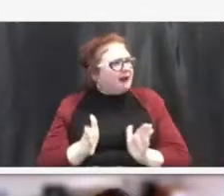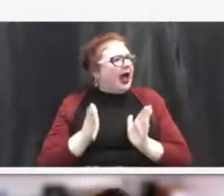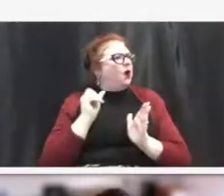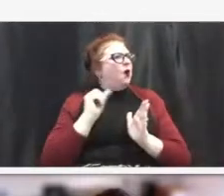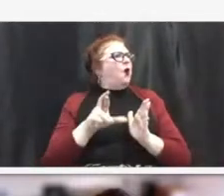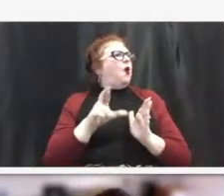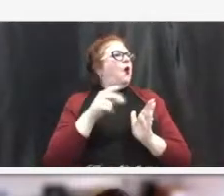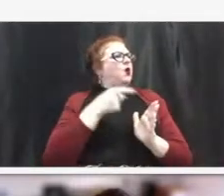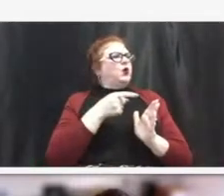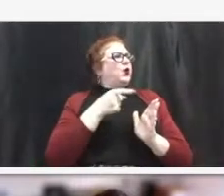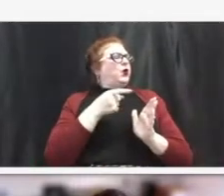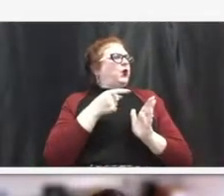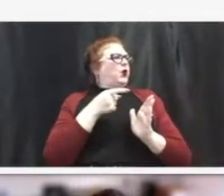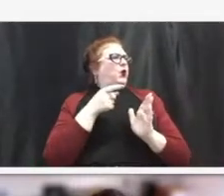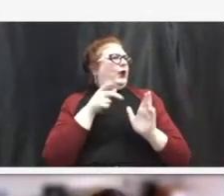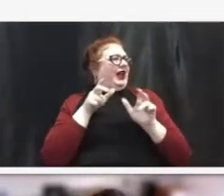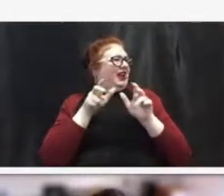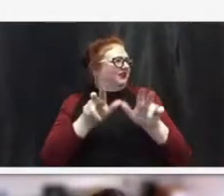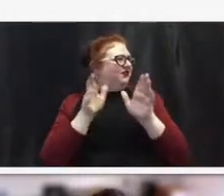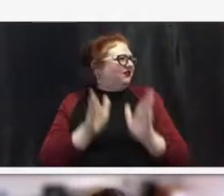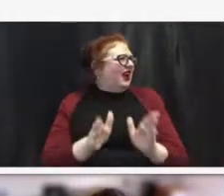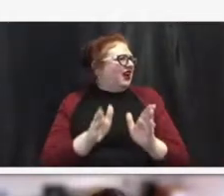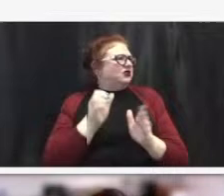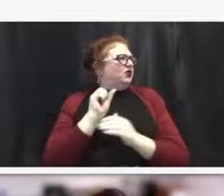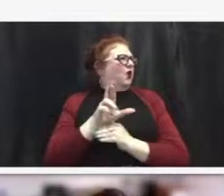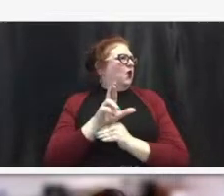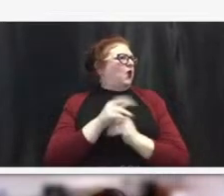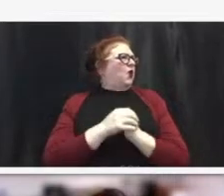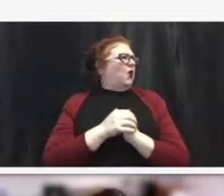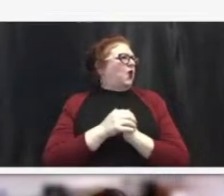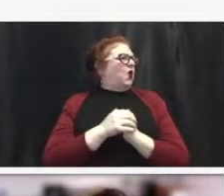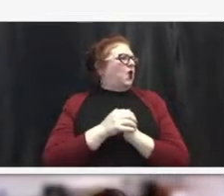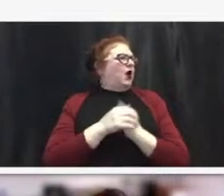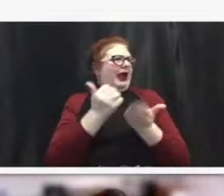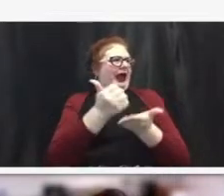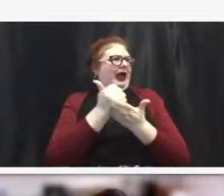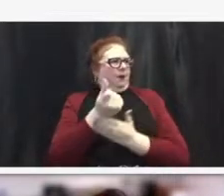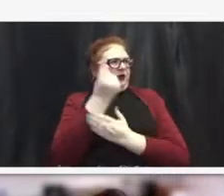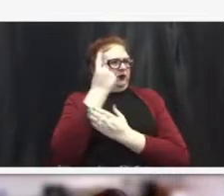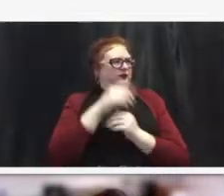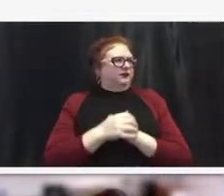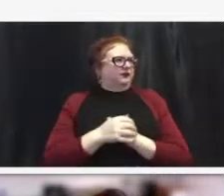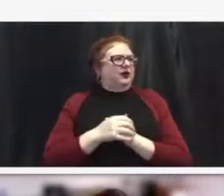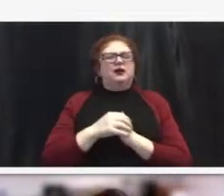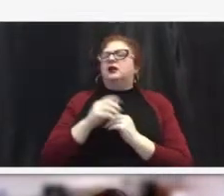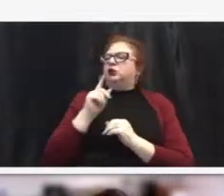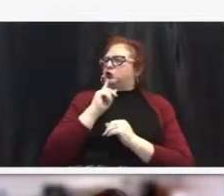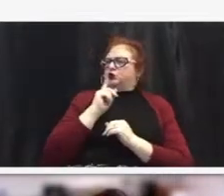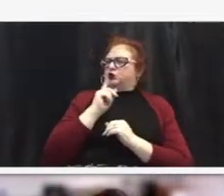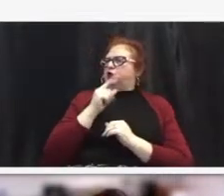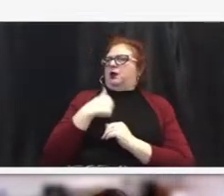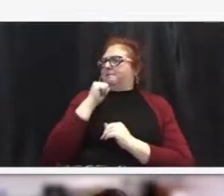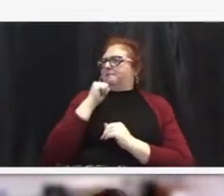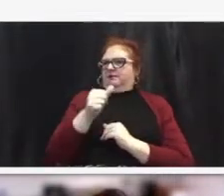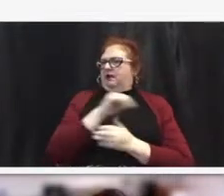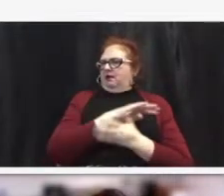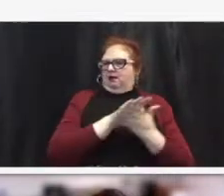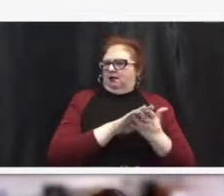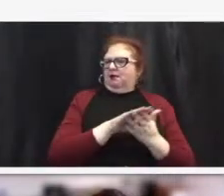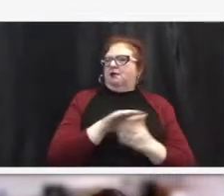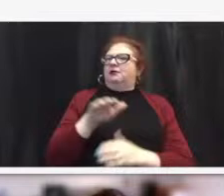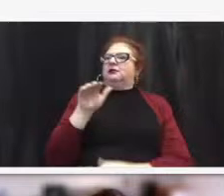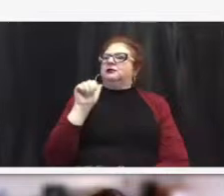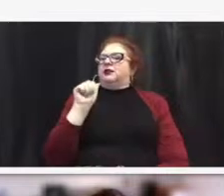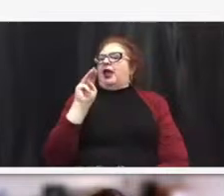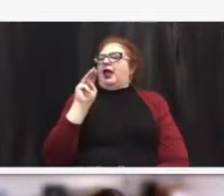the investor? I mean, help me understand that. Sure, none of the above. Amy is my domestic